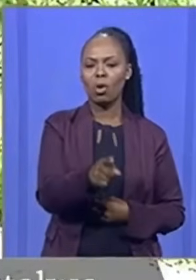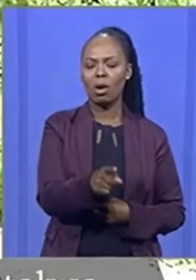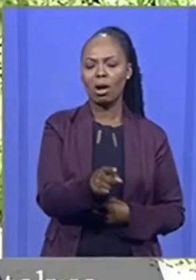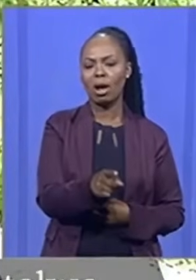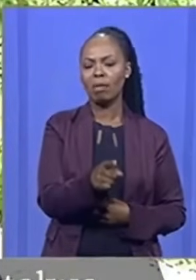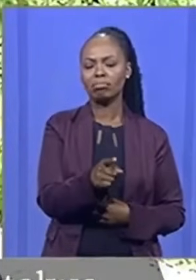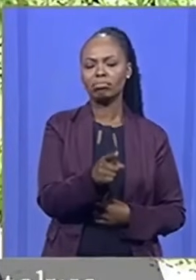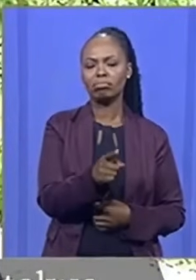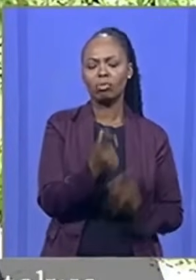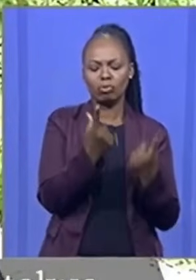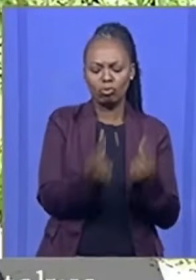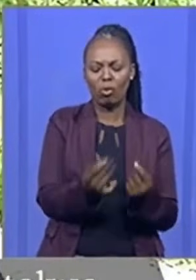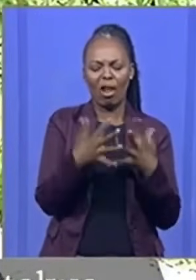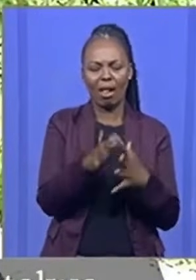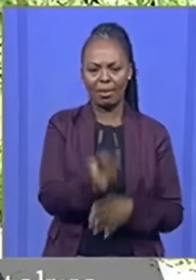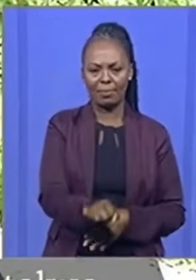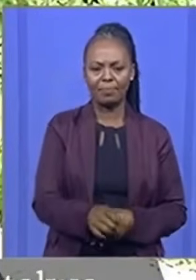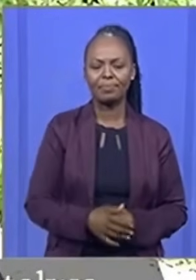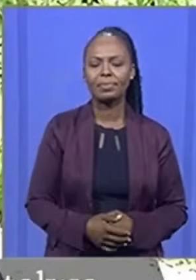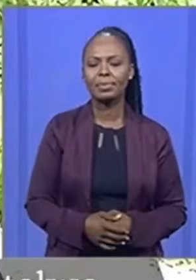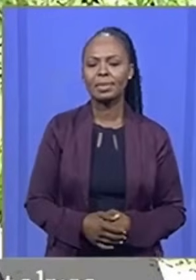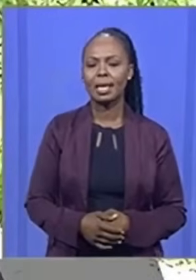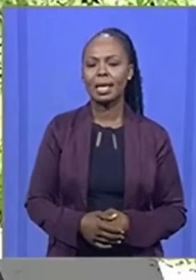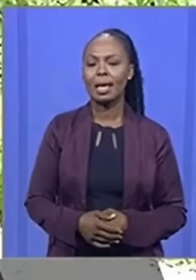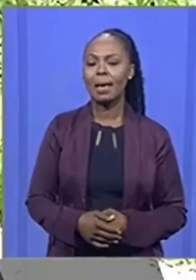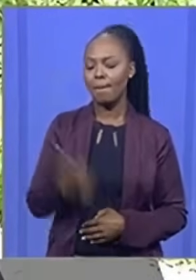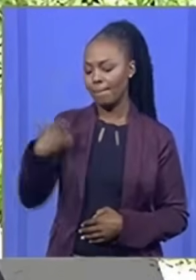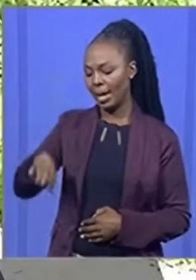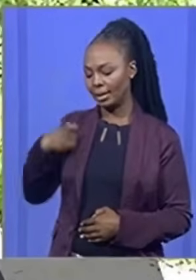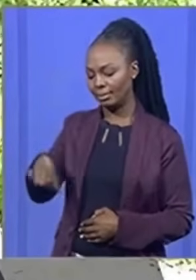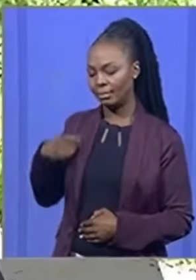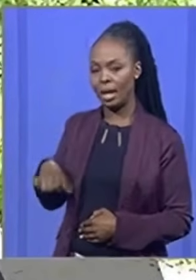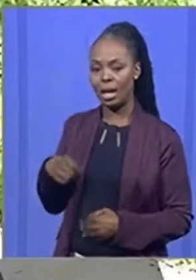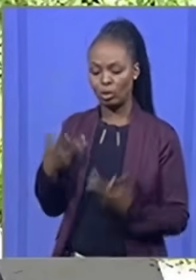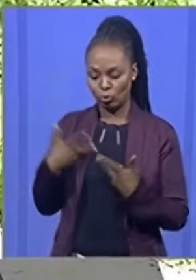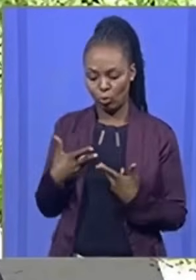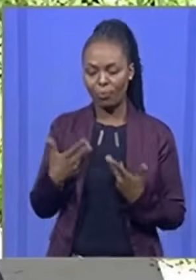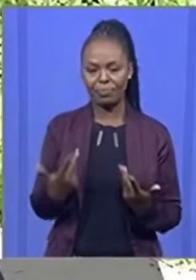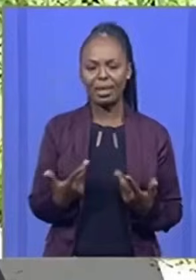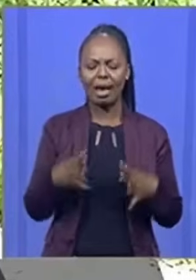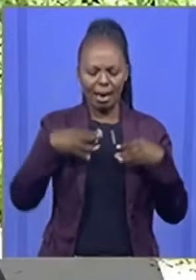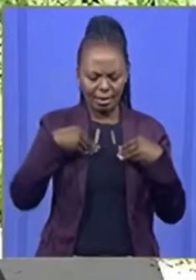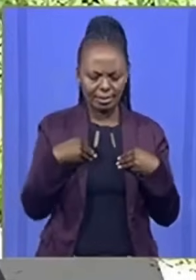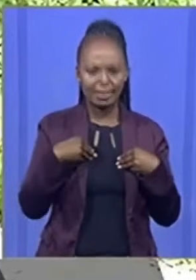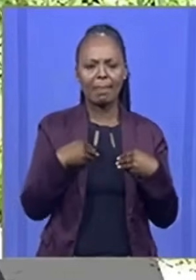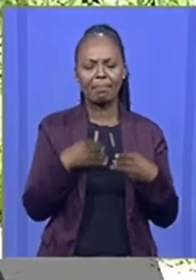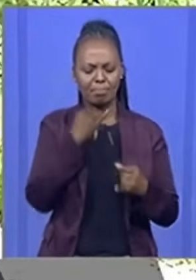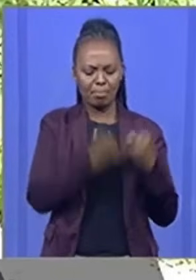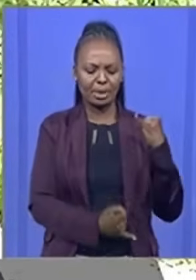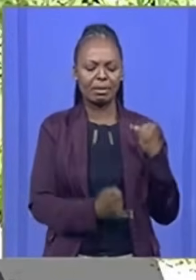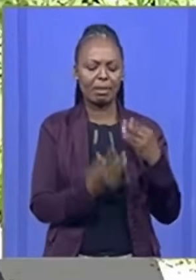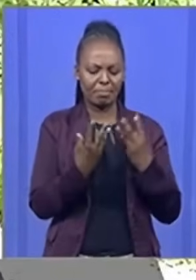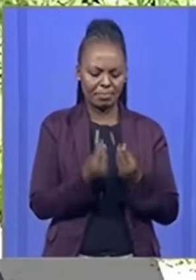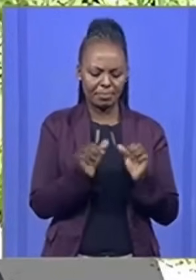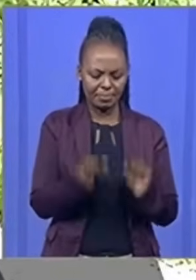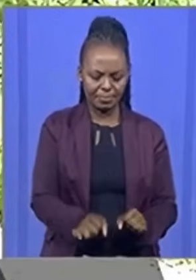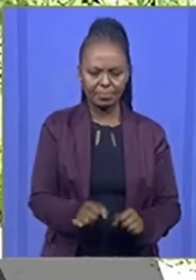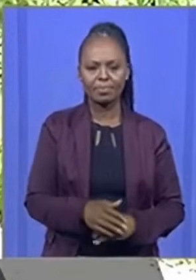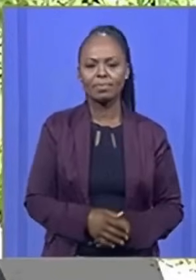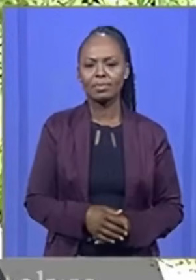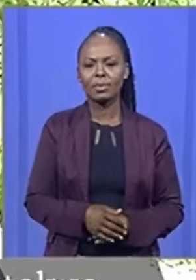jwale ntate wa rona gore re le masepala re amohela hore ho bile le bohlaswa bo etsaetseng ba